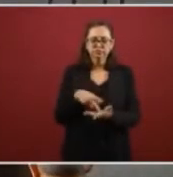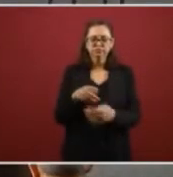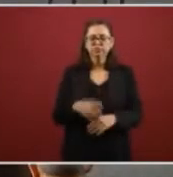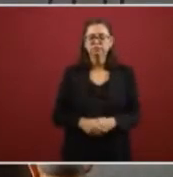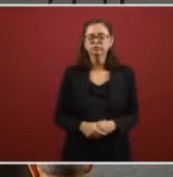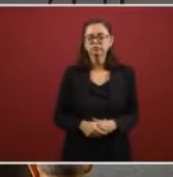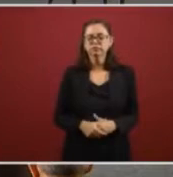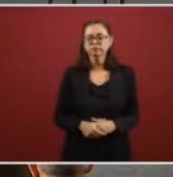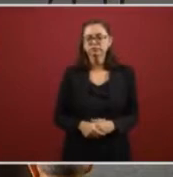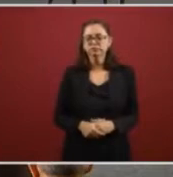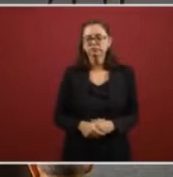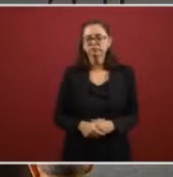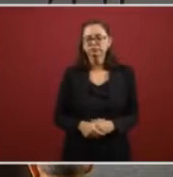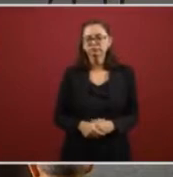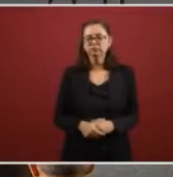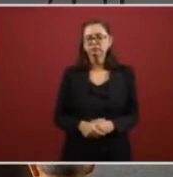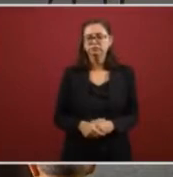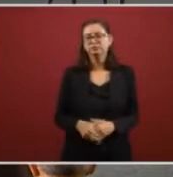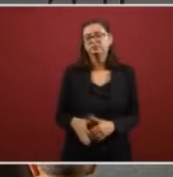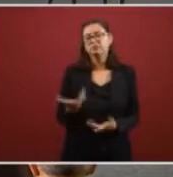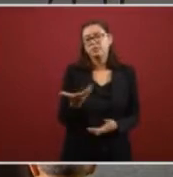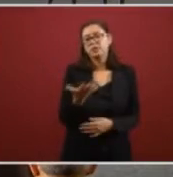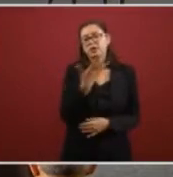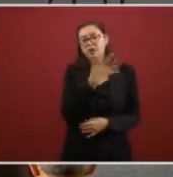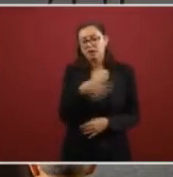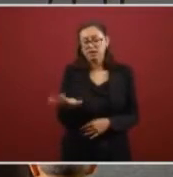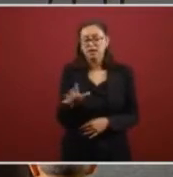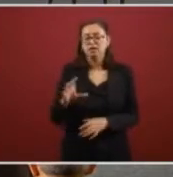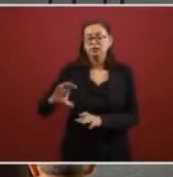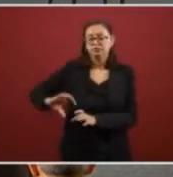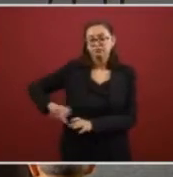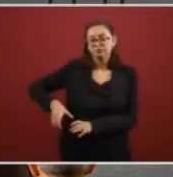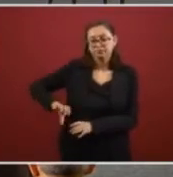So now, we're going back to the other one.